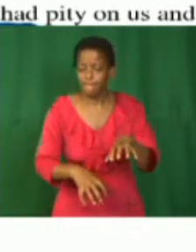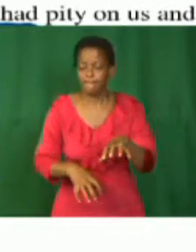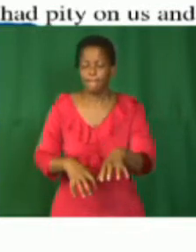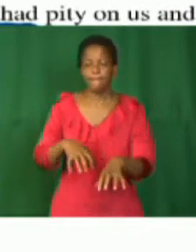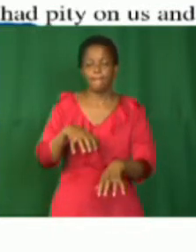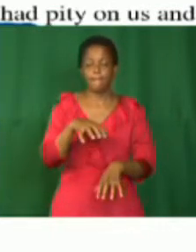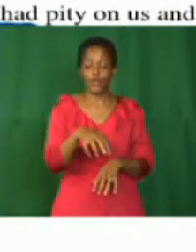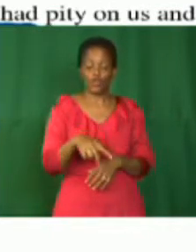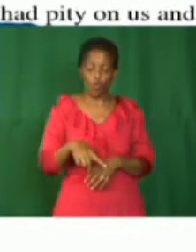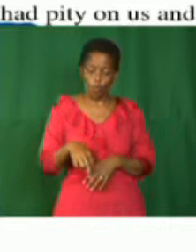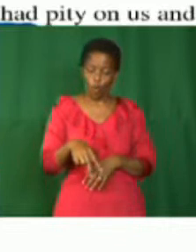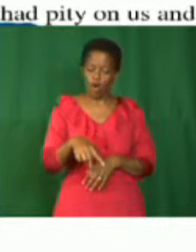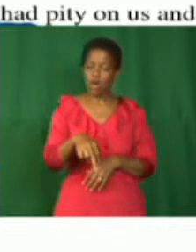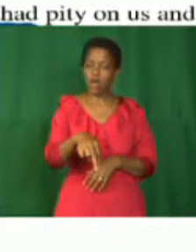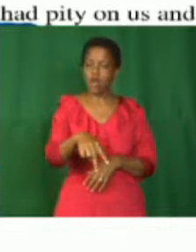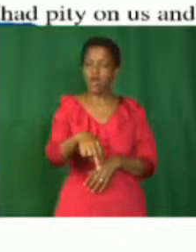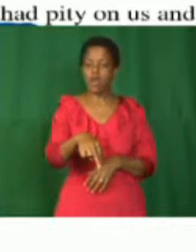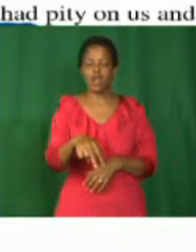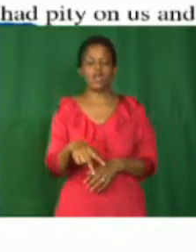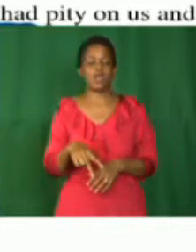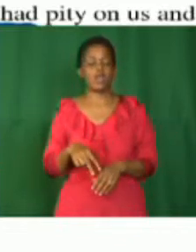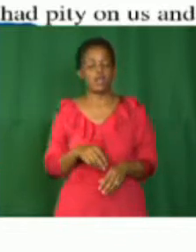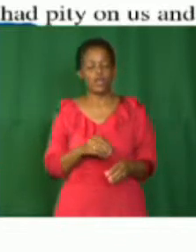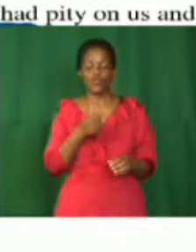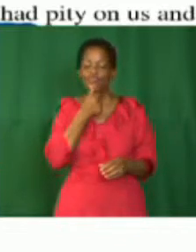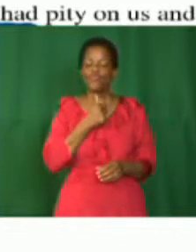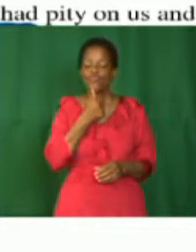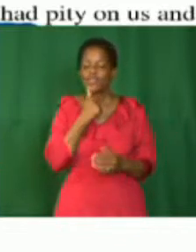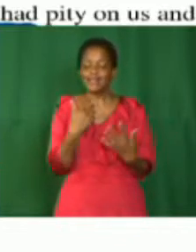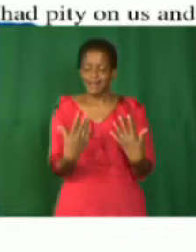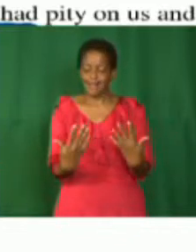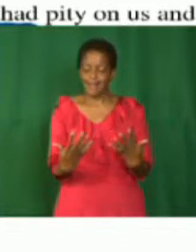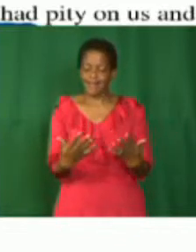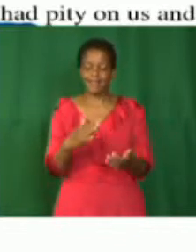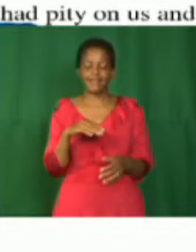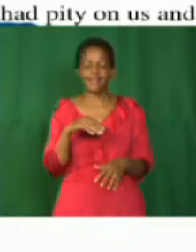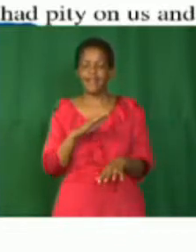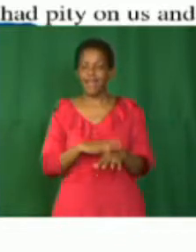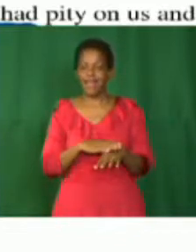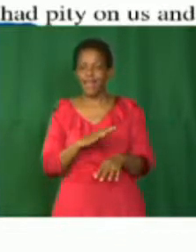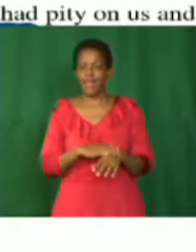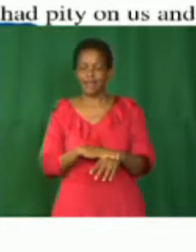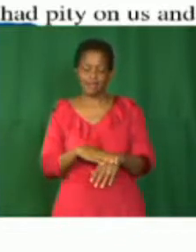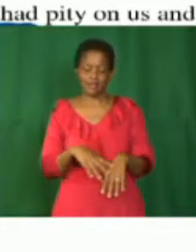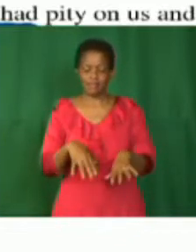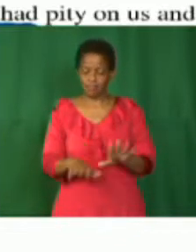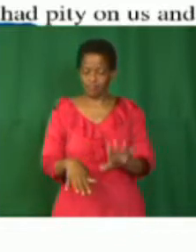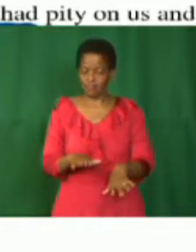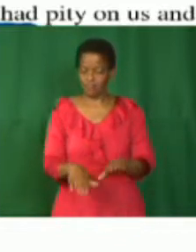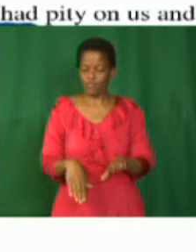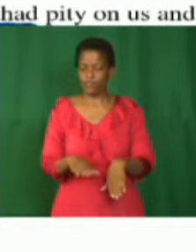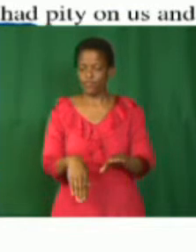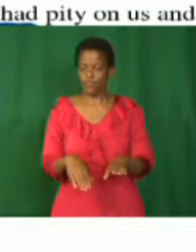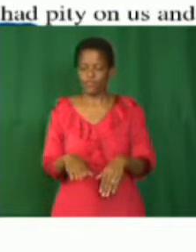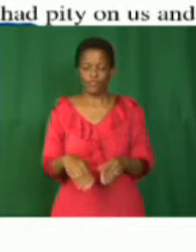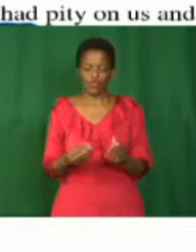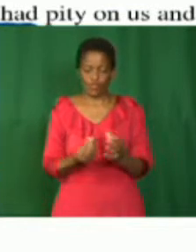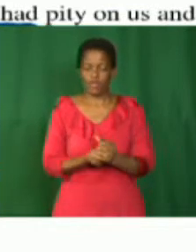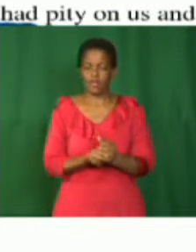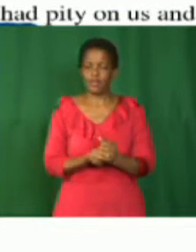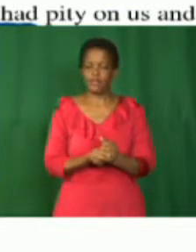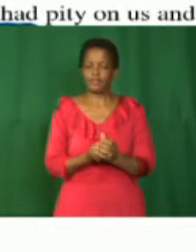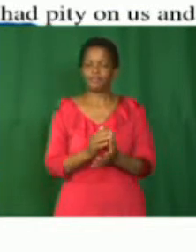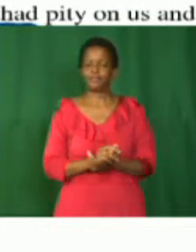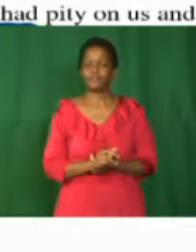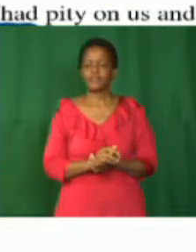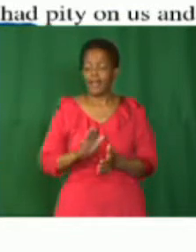walk, or is to move using your hands and your knees at the same time. And then in the